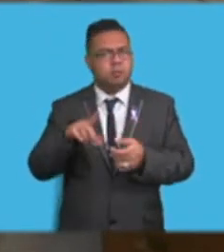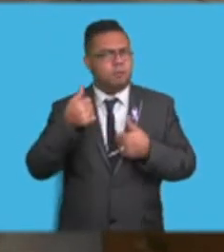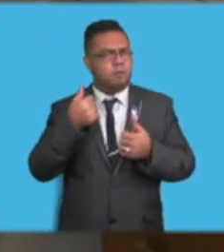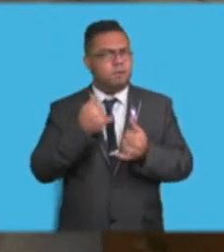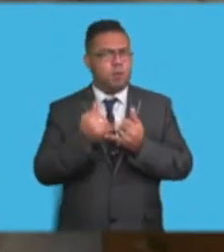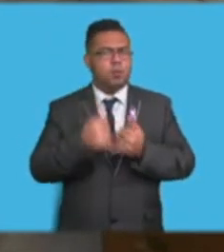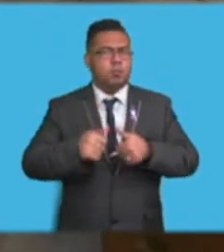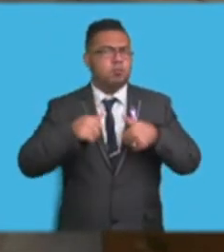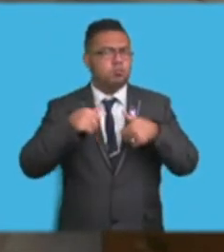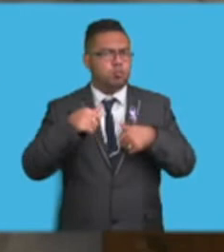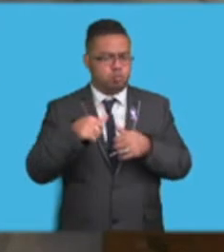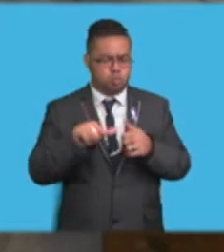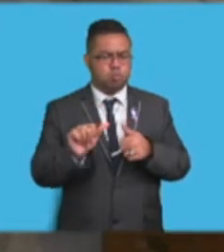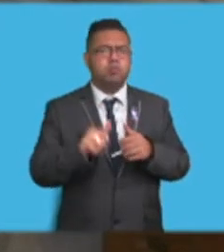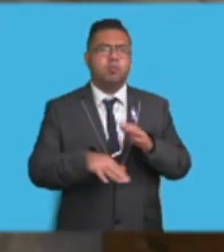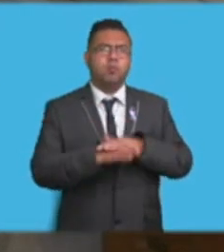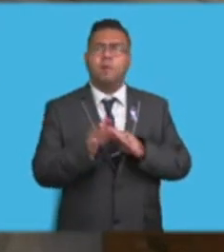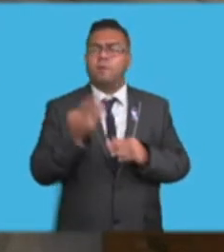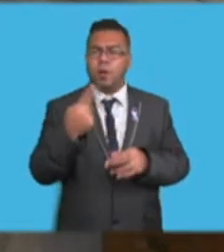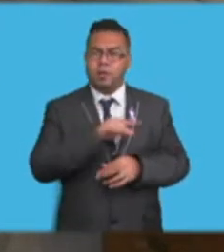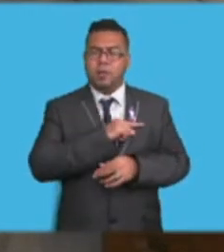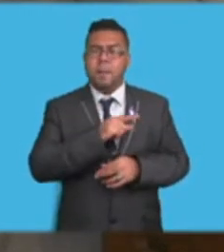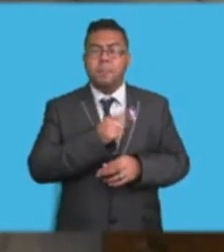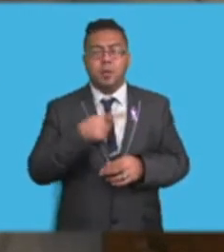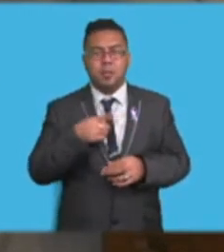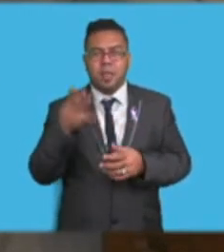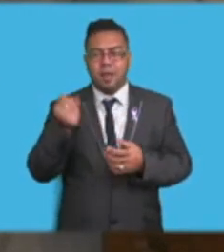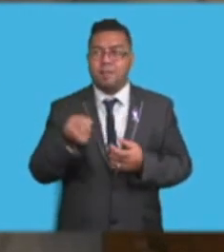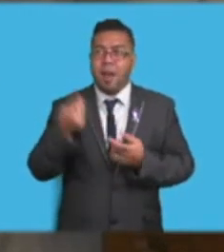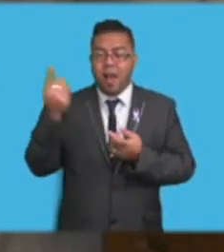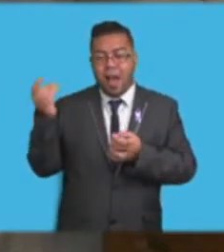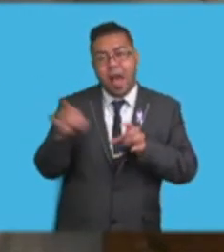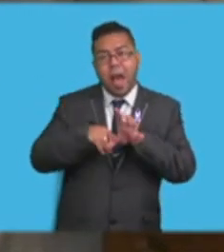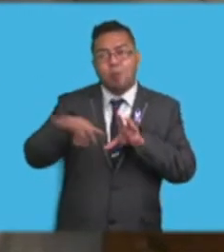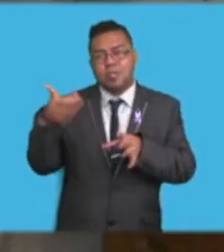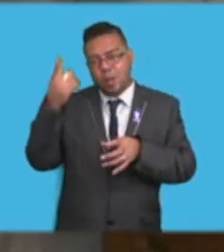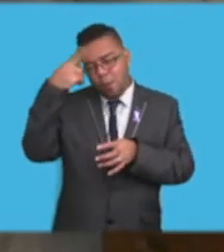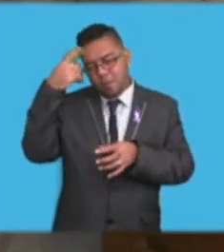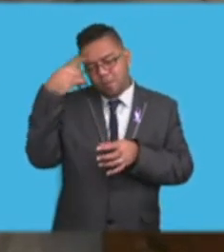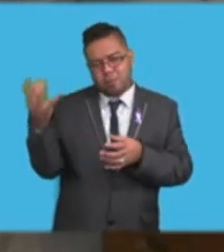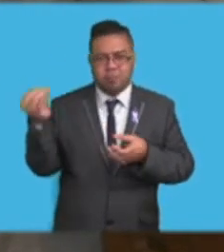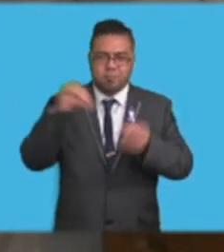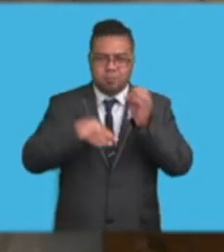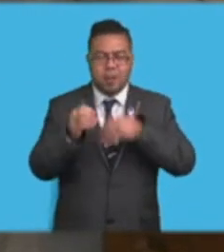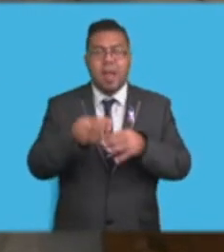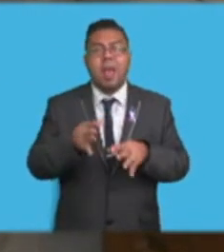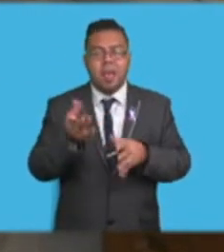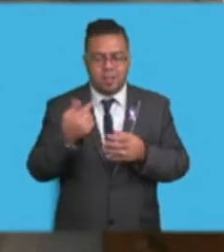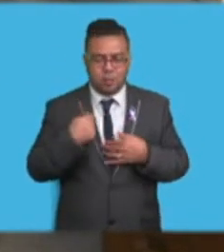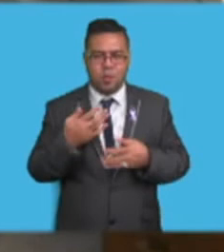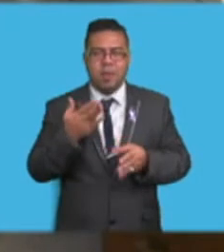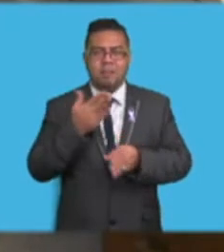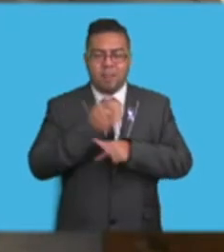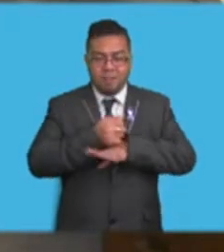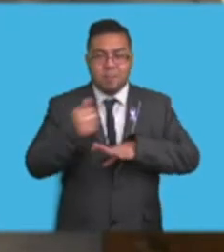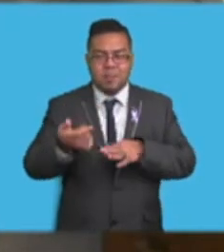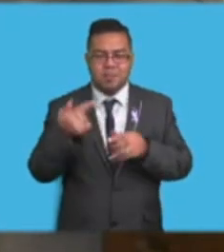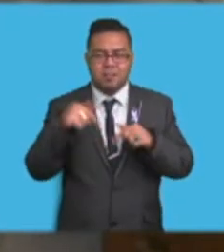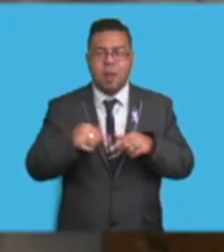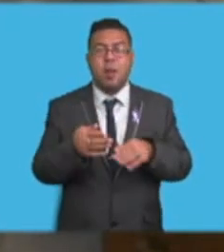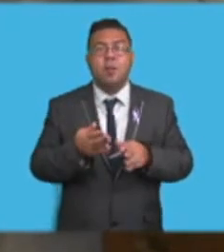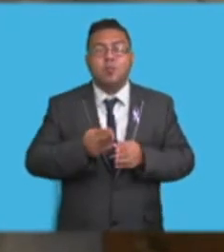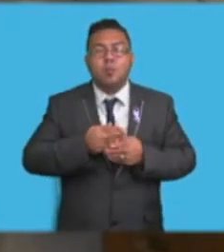a third-party independent review of the various national efforts we are undertaking as a government and as a country, a review